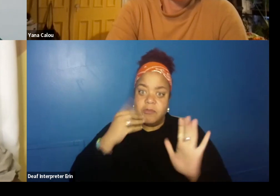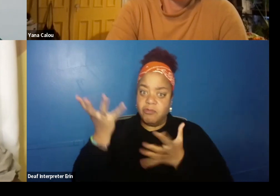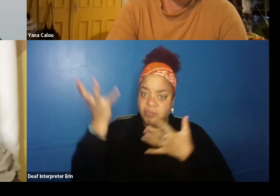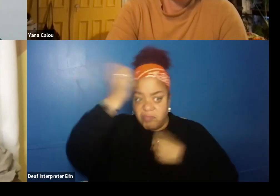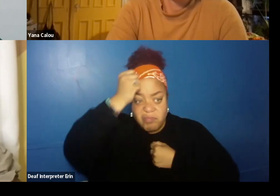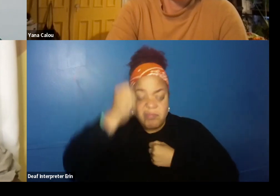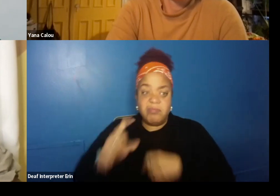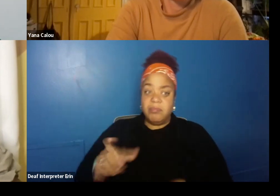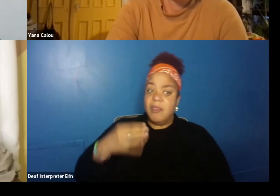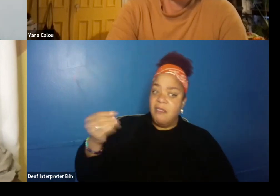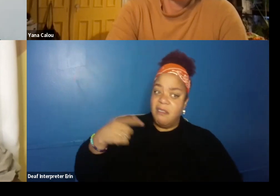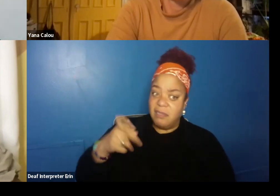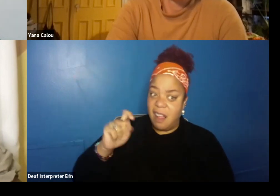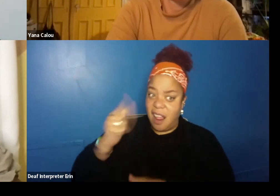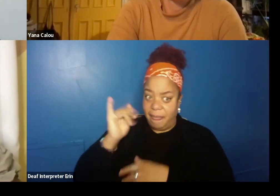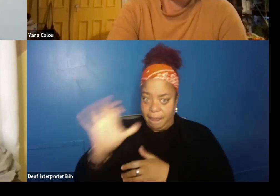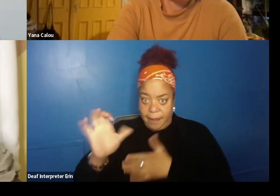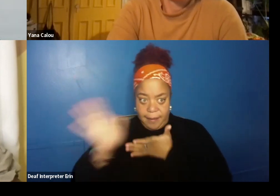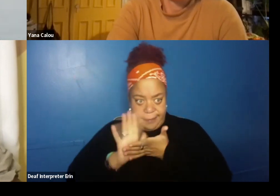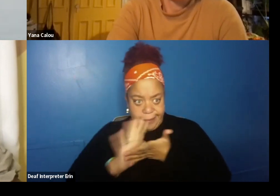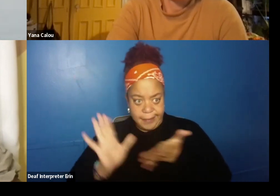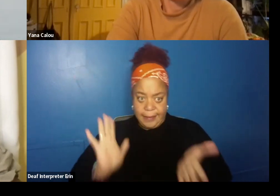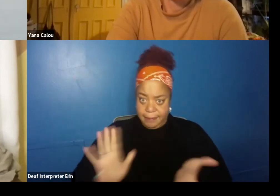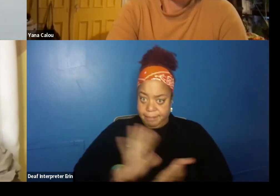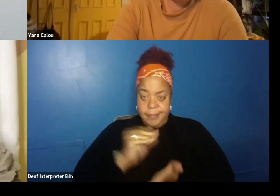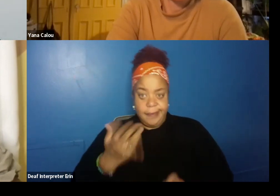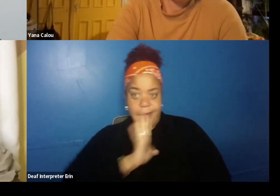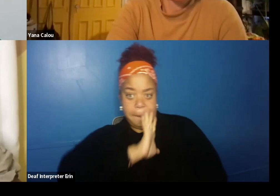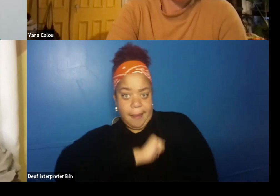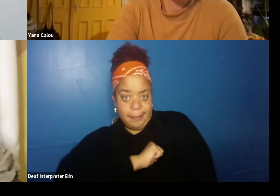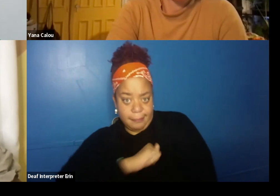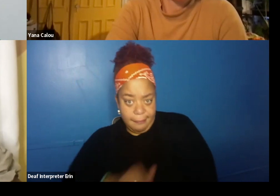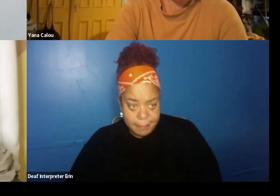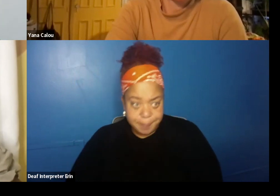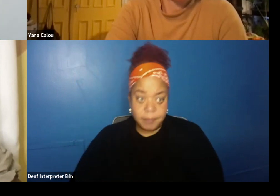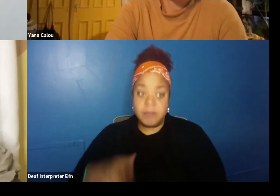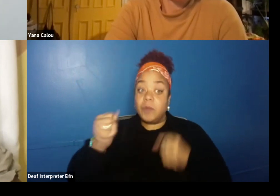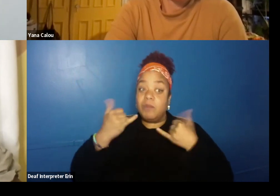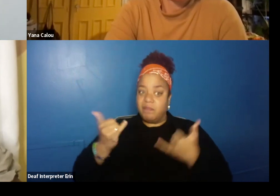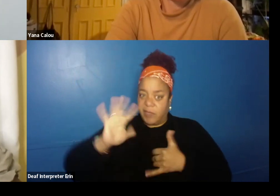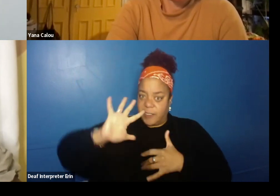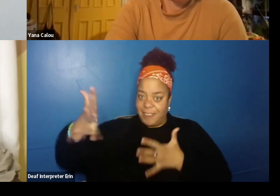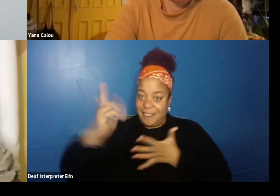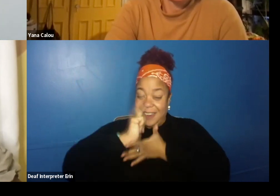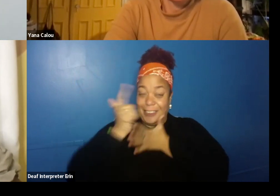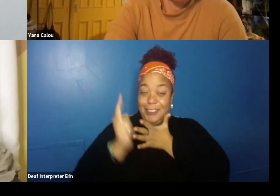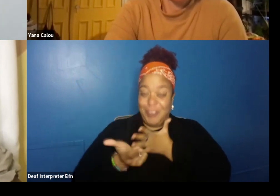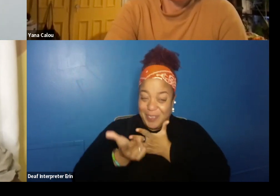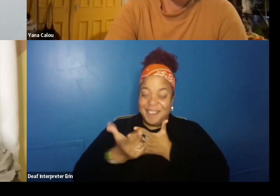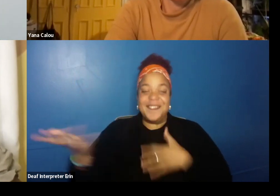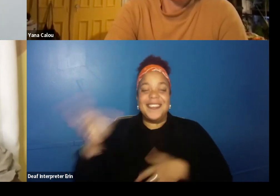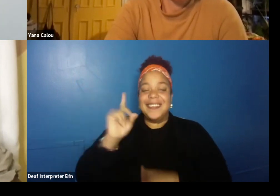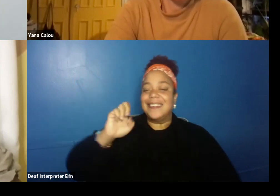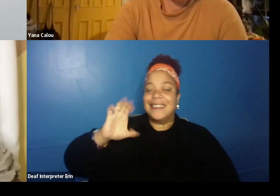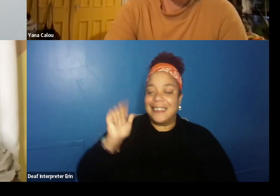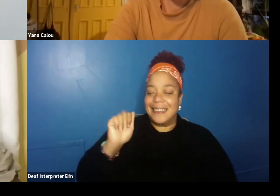Welcome officially to the 5th installment of Decarcerating Care, a discussion series born in 2020